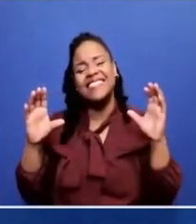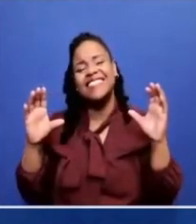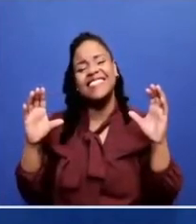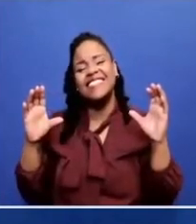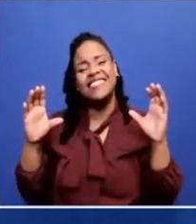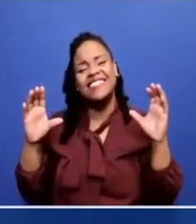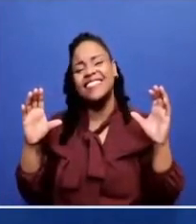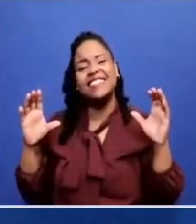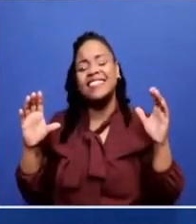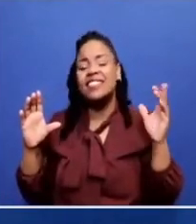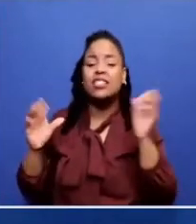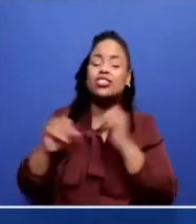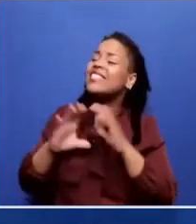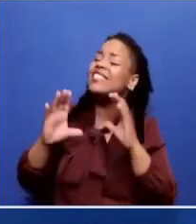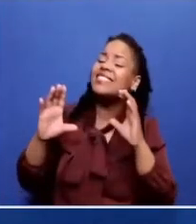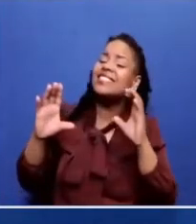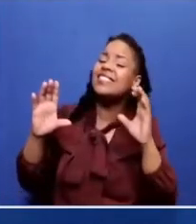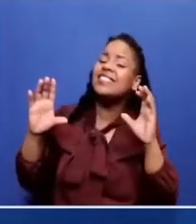that one